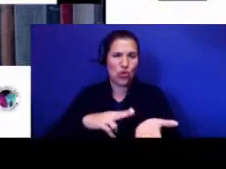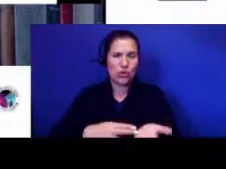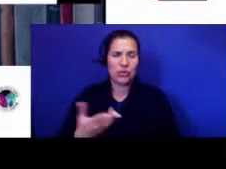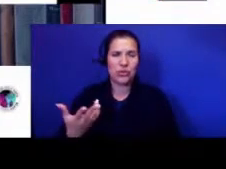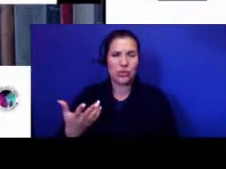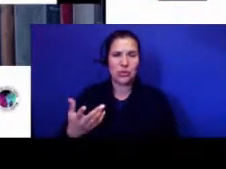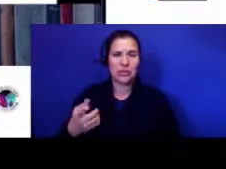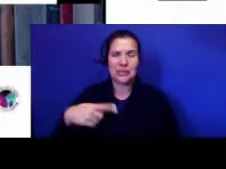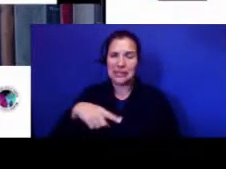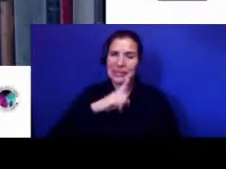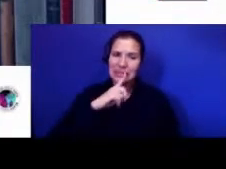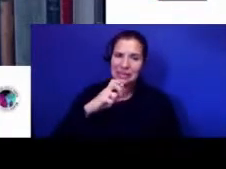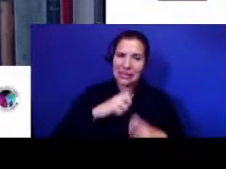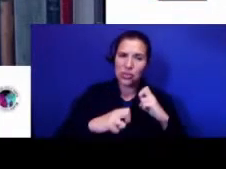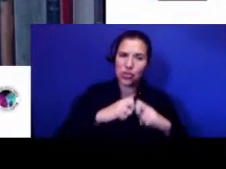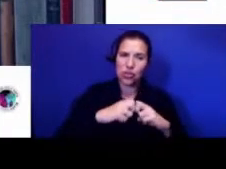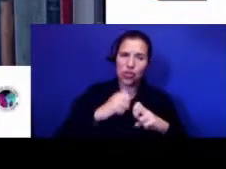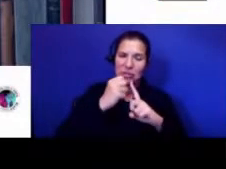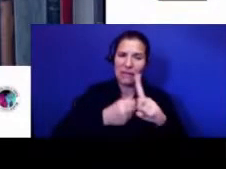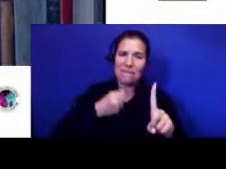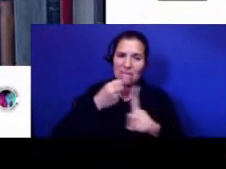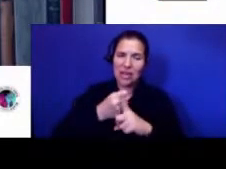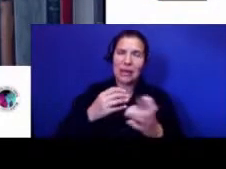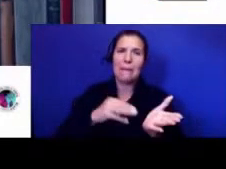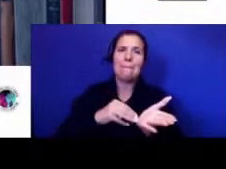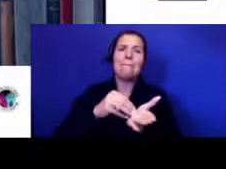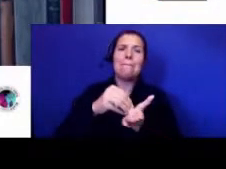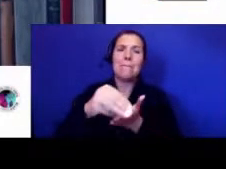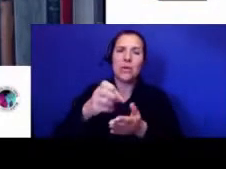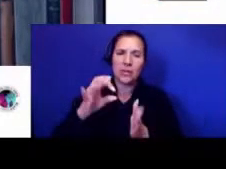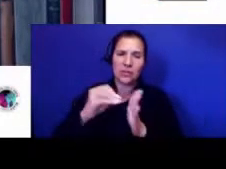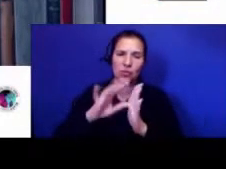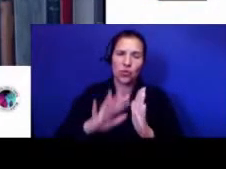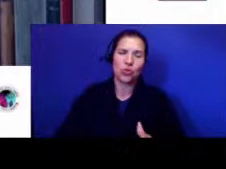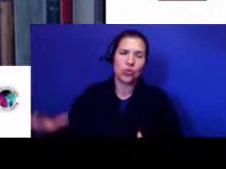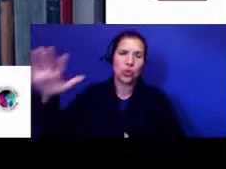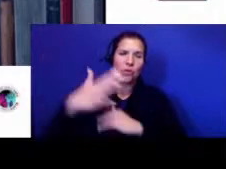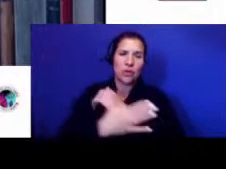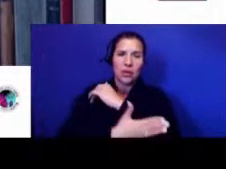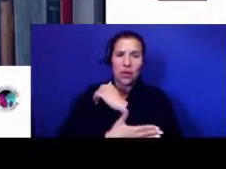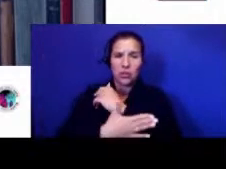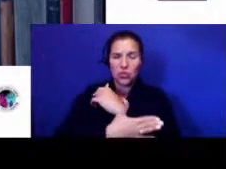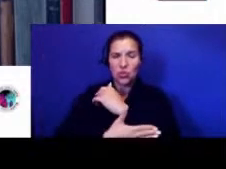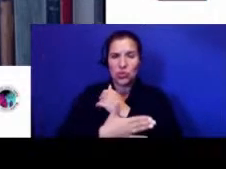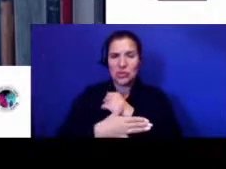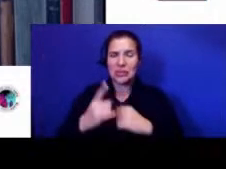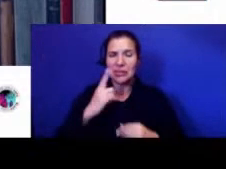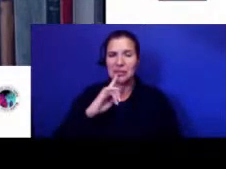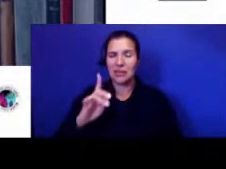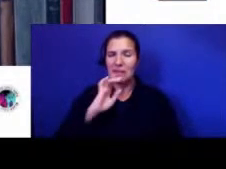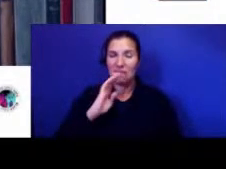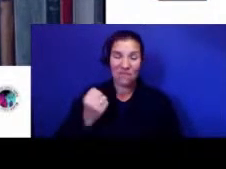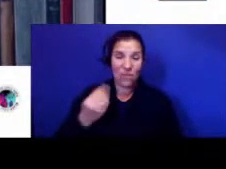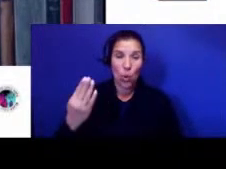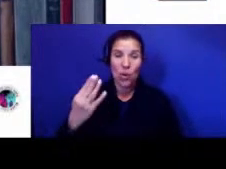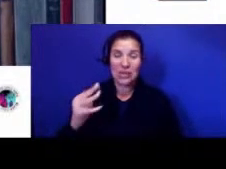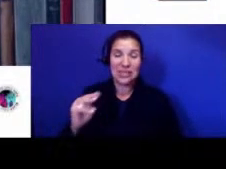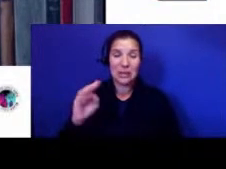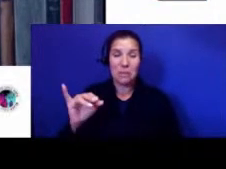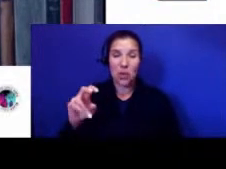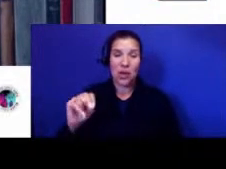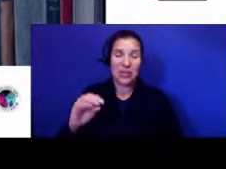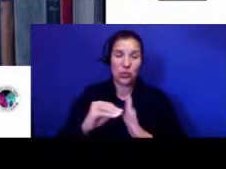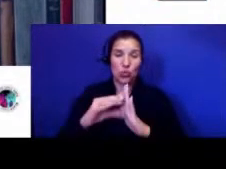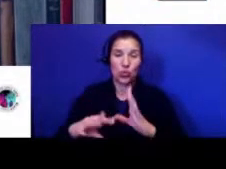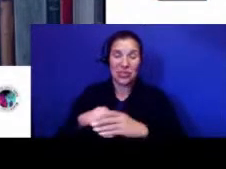This is an issue affecting millions of students across the country. That's 14 million students in schools